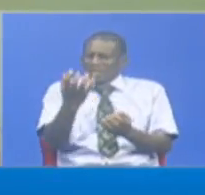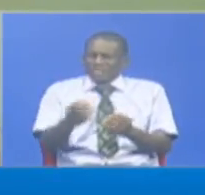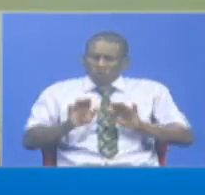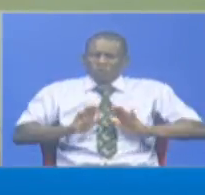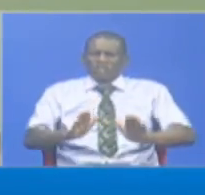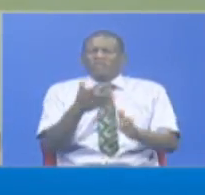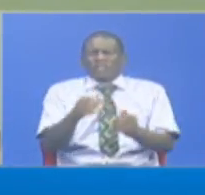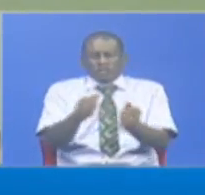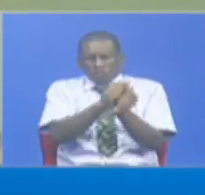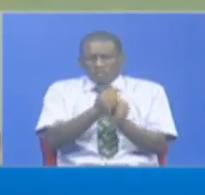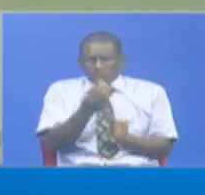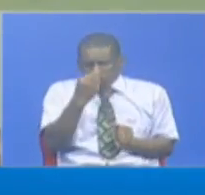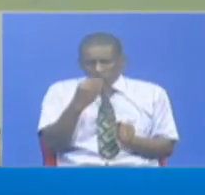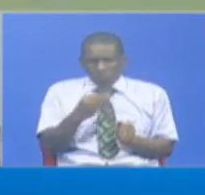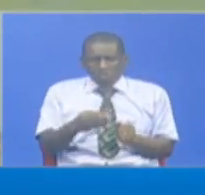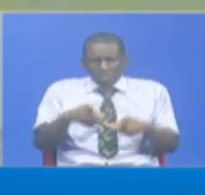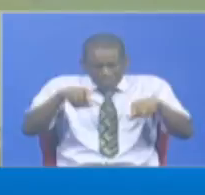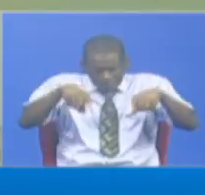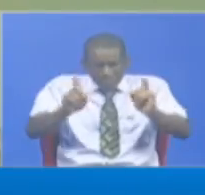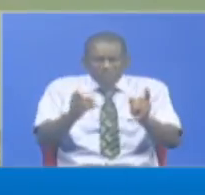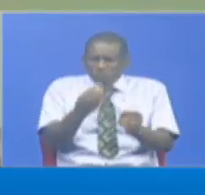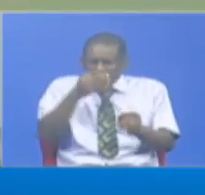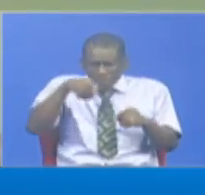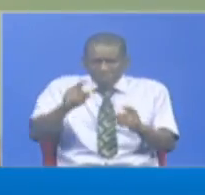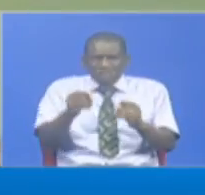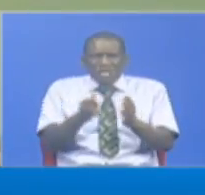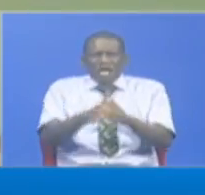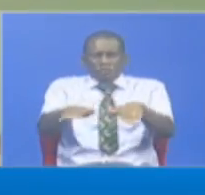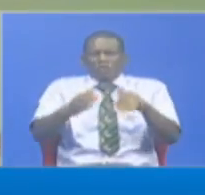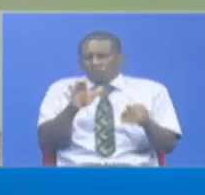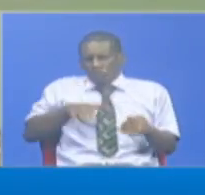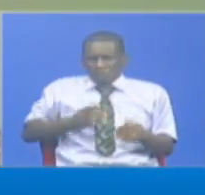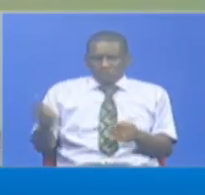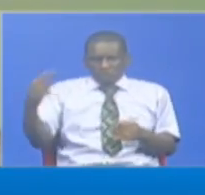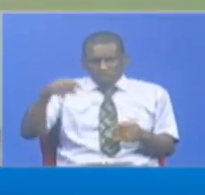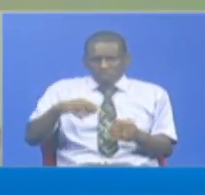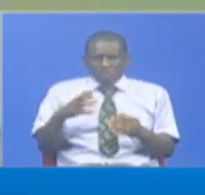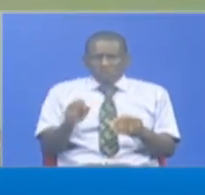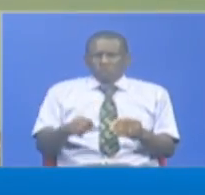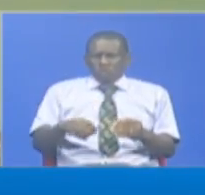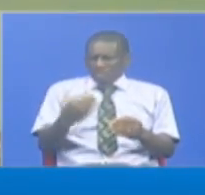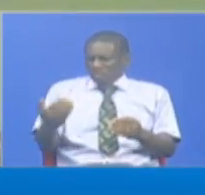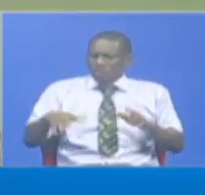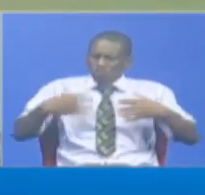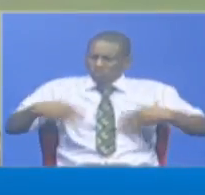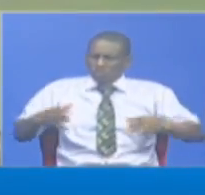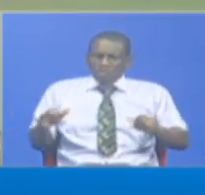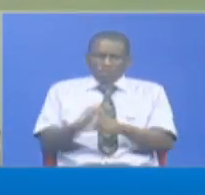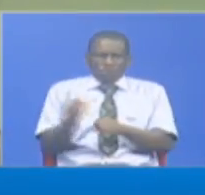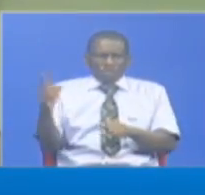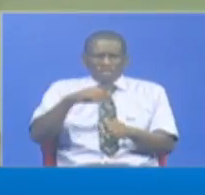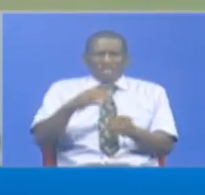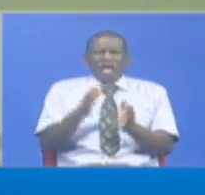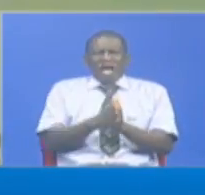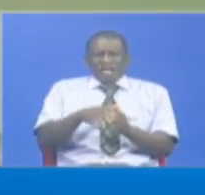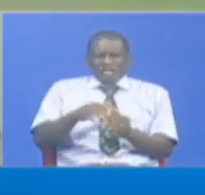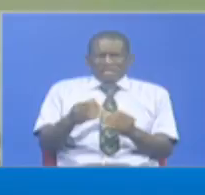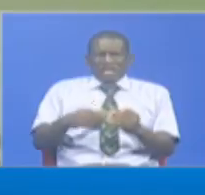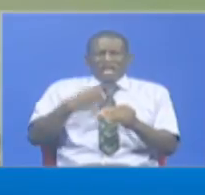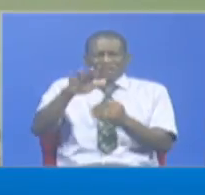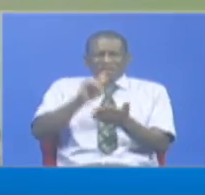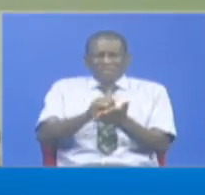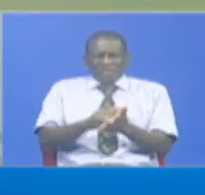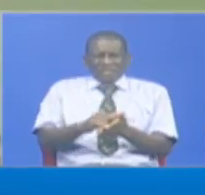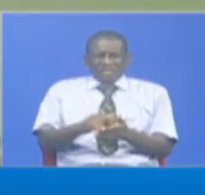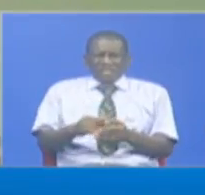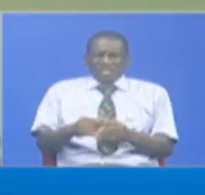food for her to fend for herself and wait for the mother until they come. So the baby had just played around the whole day. And I marveled at this neglect. And later on, I took a walk